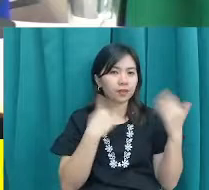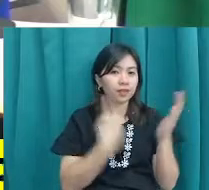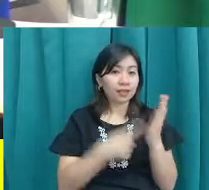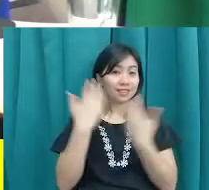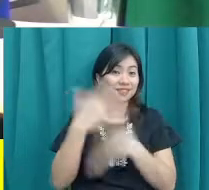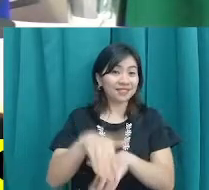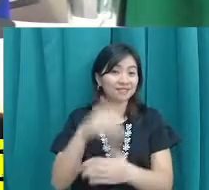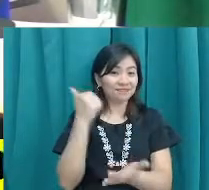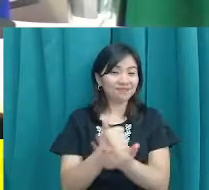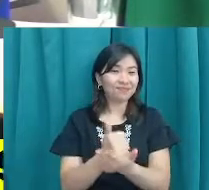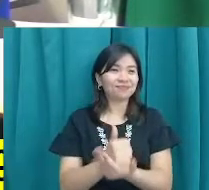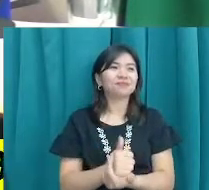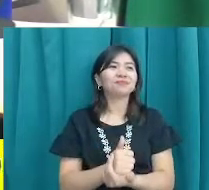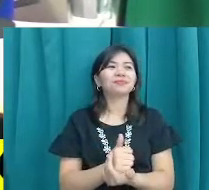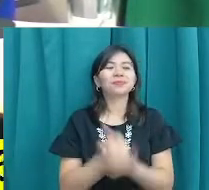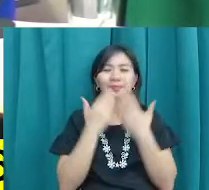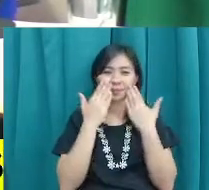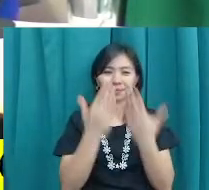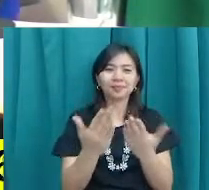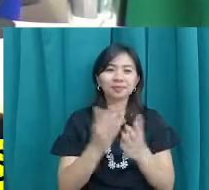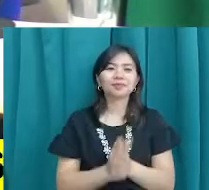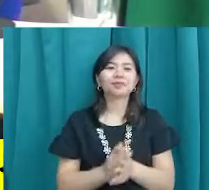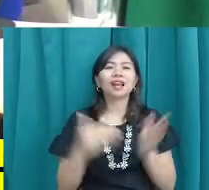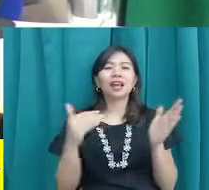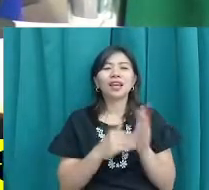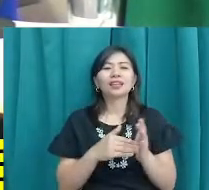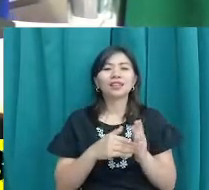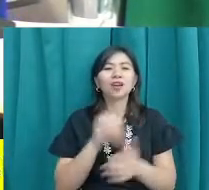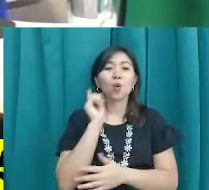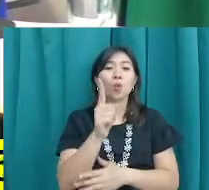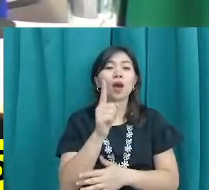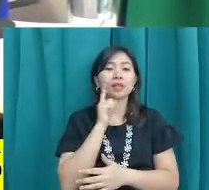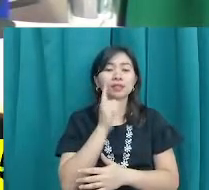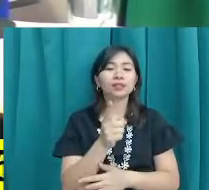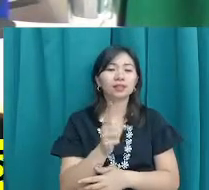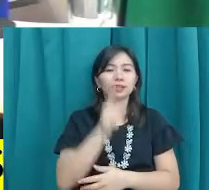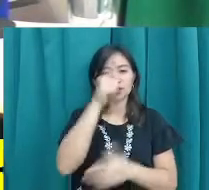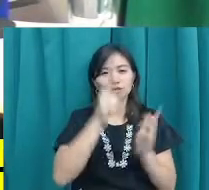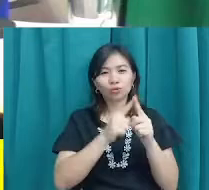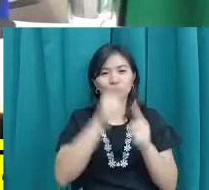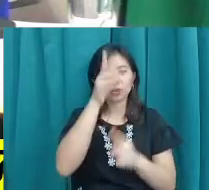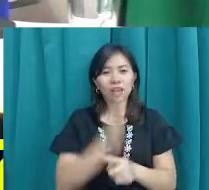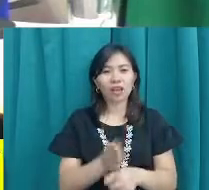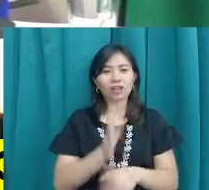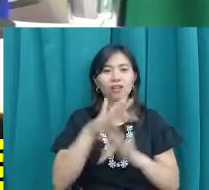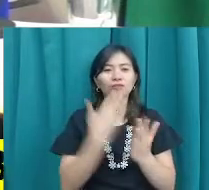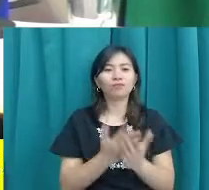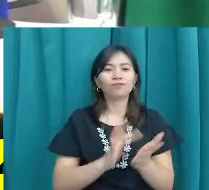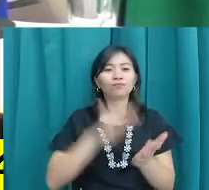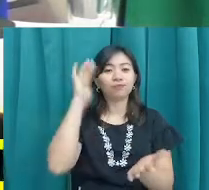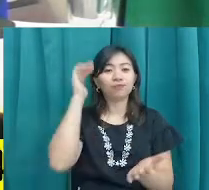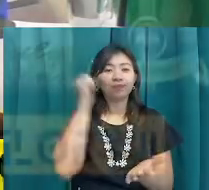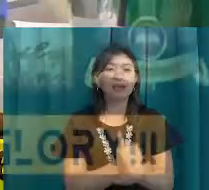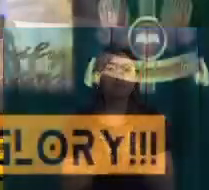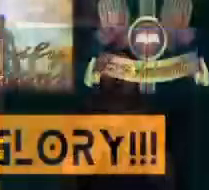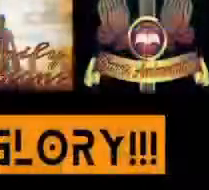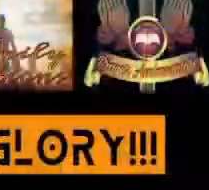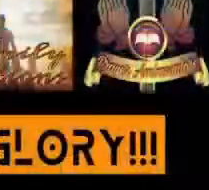Once again, thank you for being with us. On top of all this, isa lang lagi po namin sinasabi, to God be the glory.